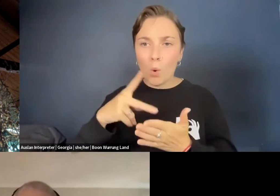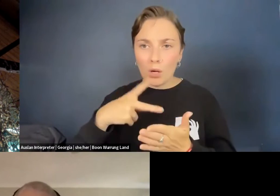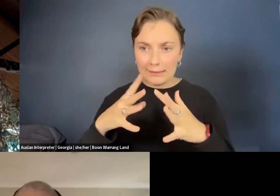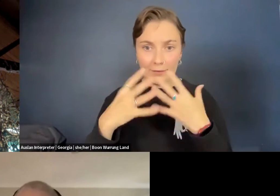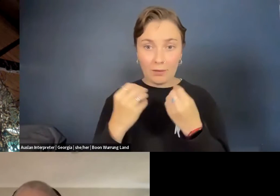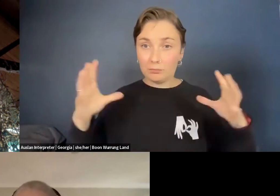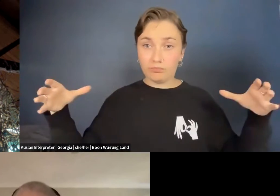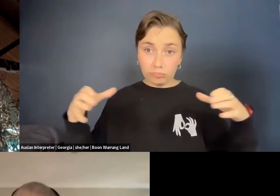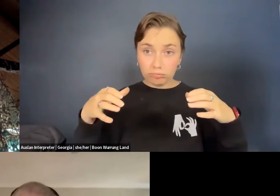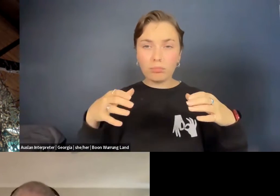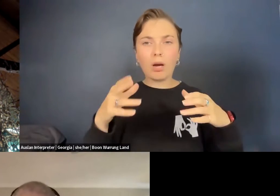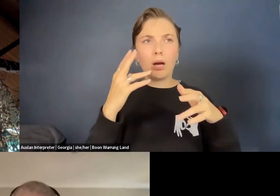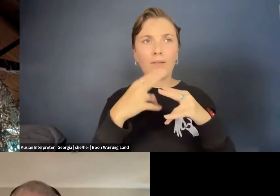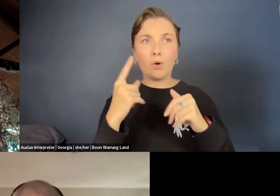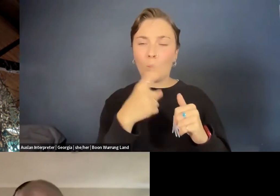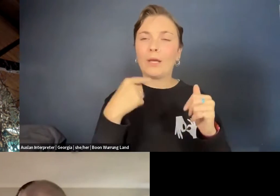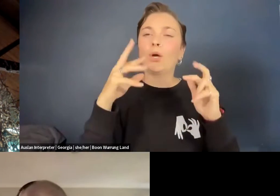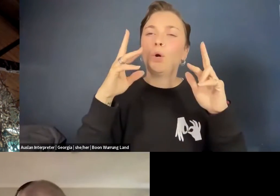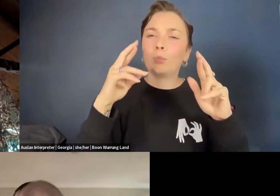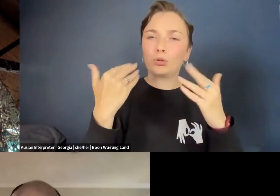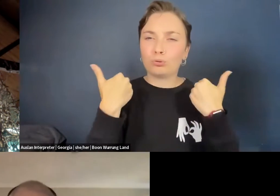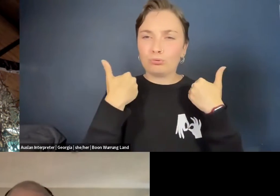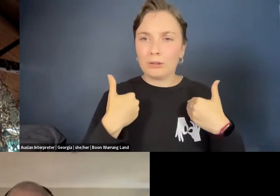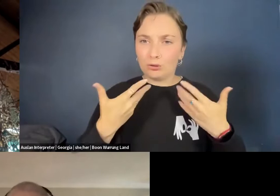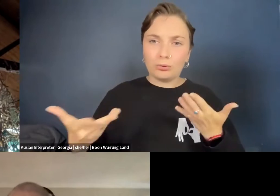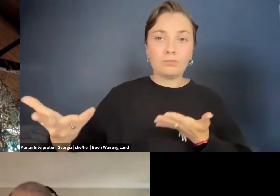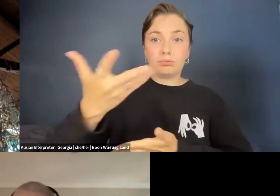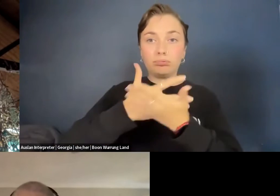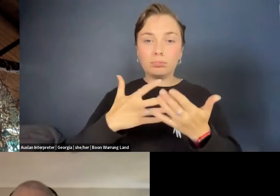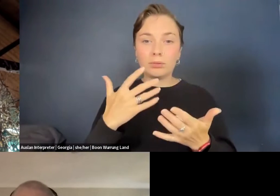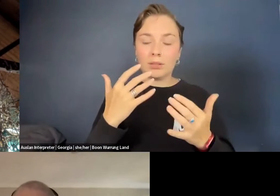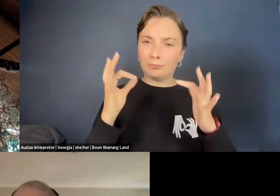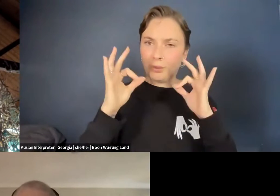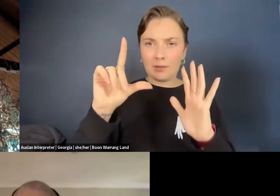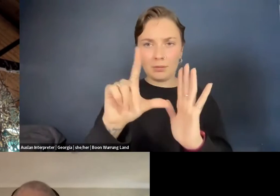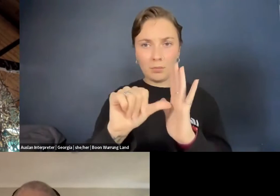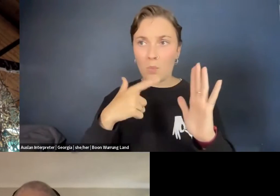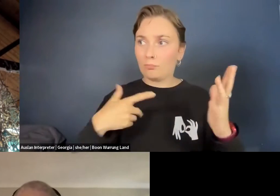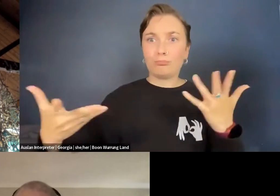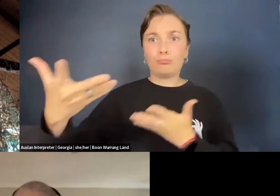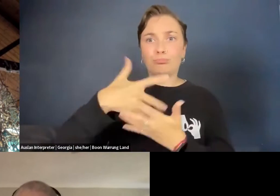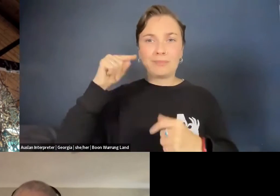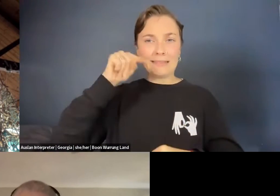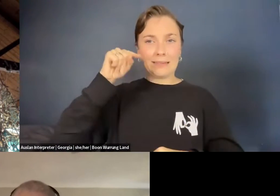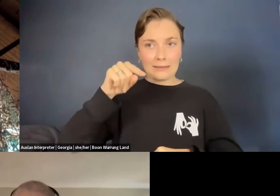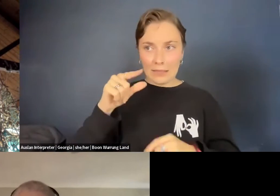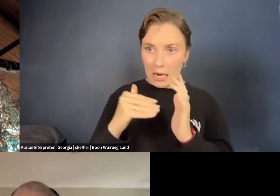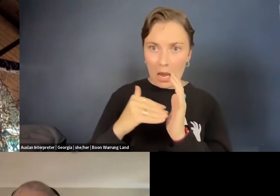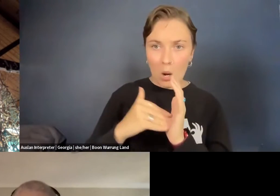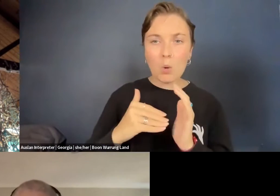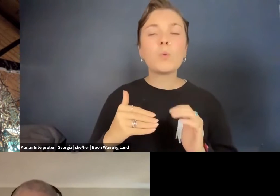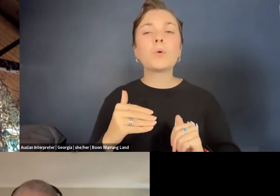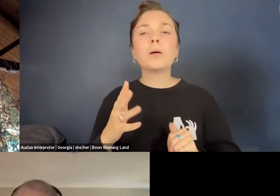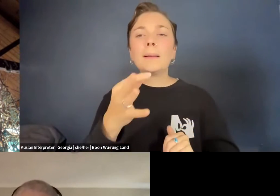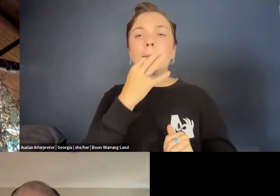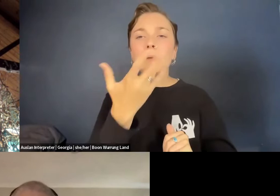for what we hope will be a rich encounter. It's very timely that this conversation is happening at the moment. And so just a little